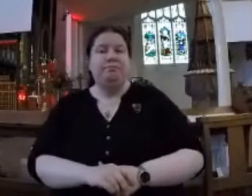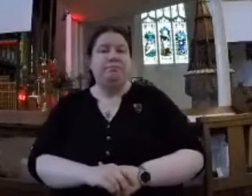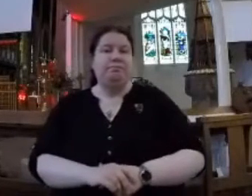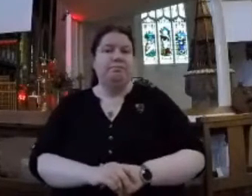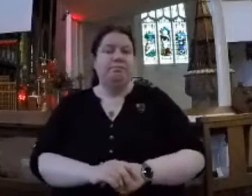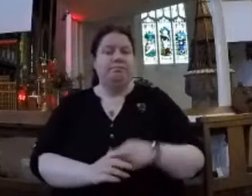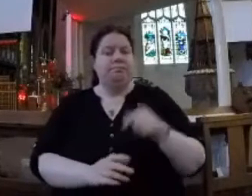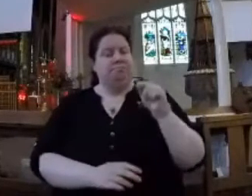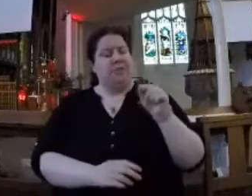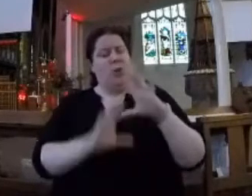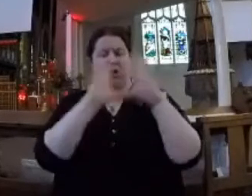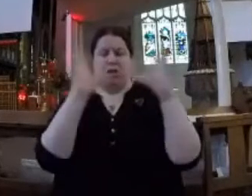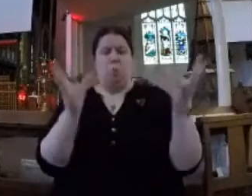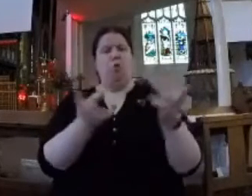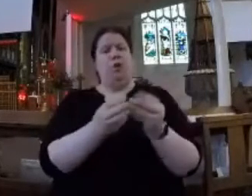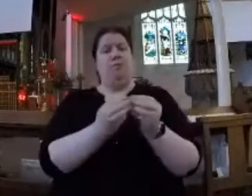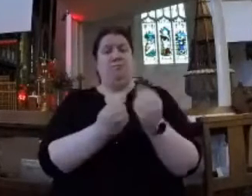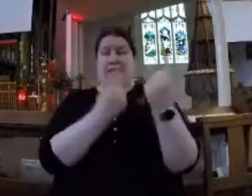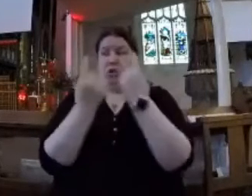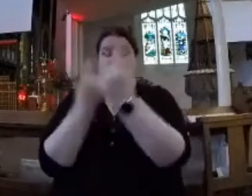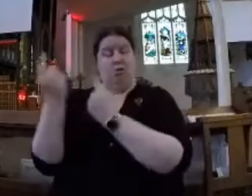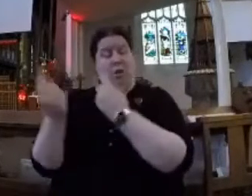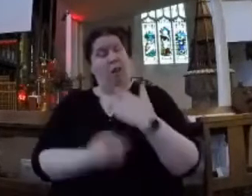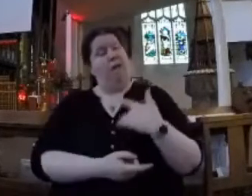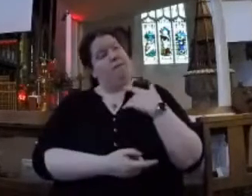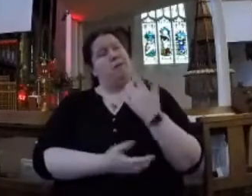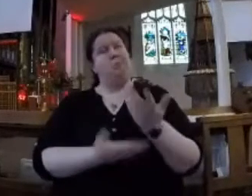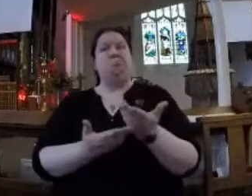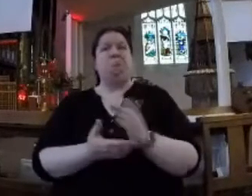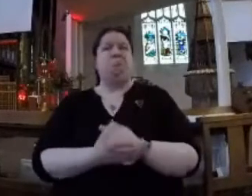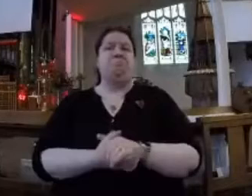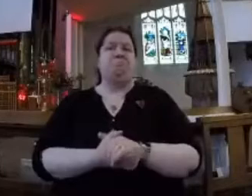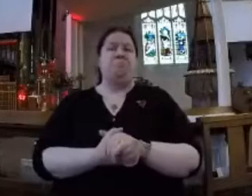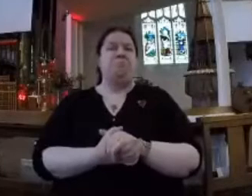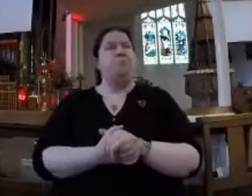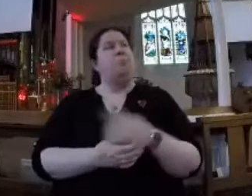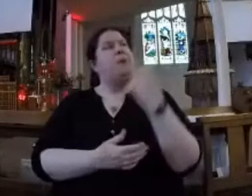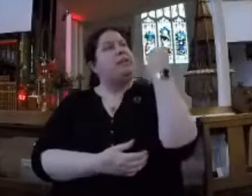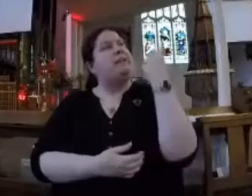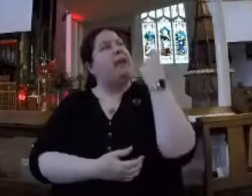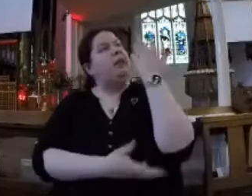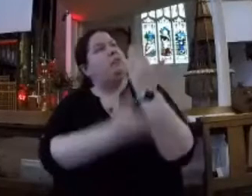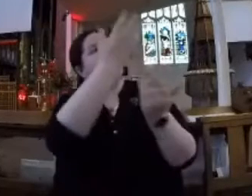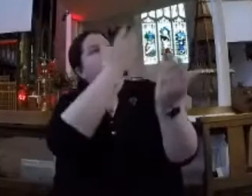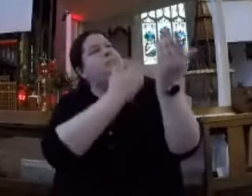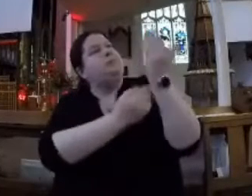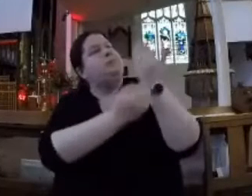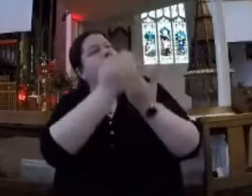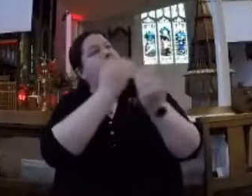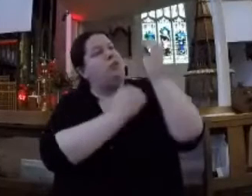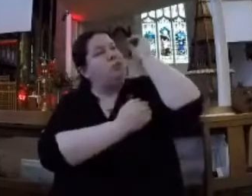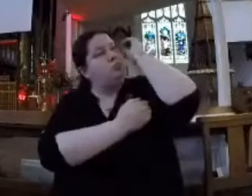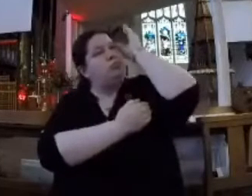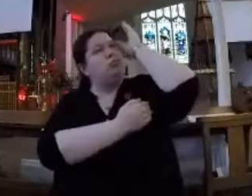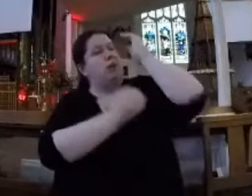What if that was a summary of our life's purpose? To grasp and to know and to